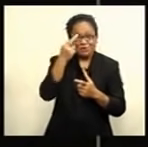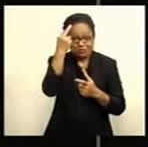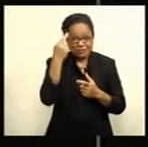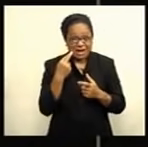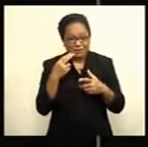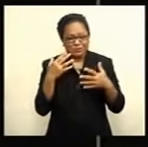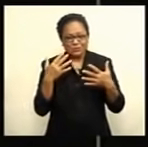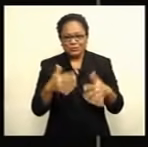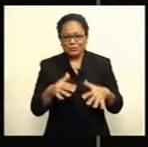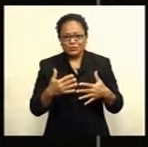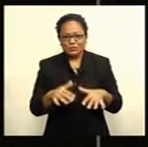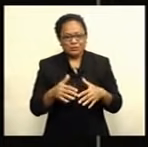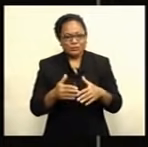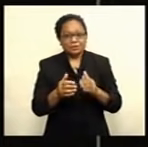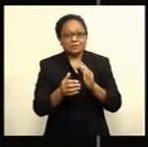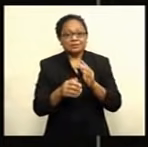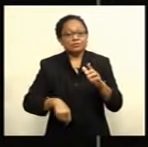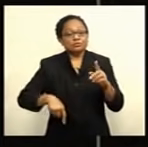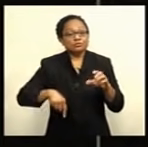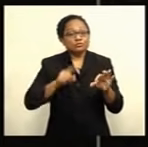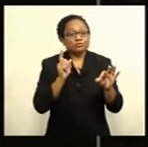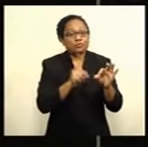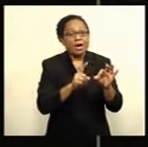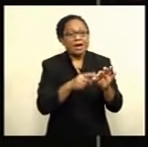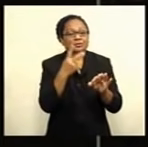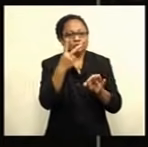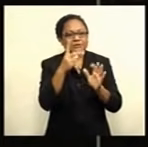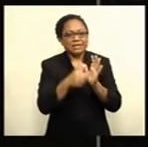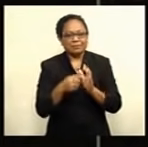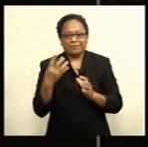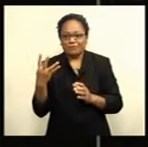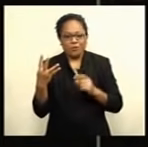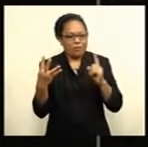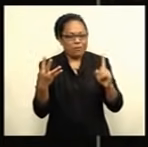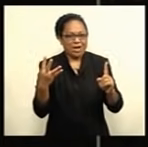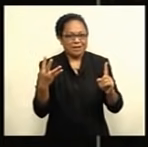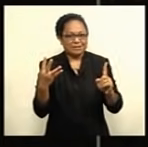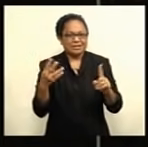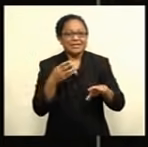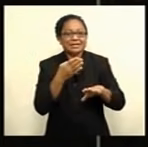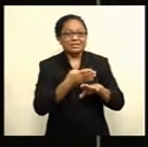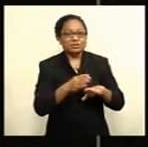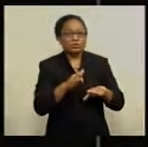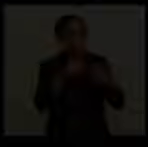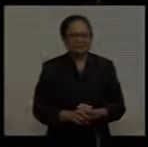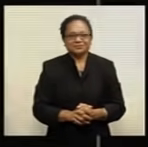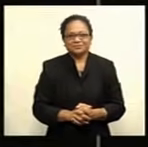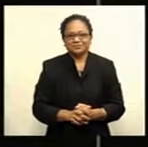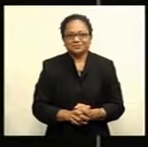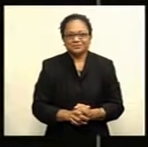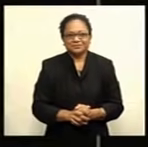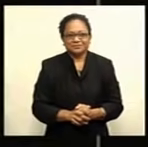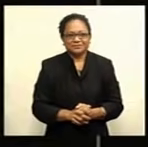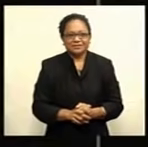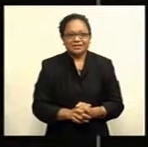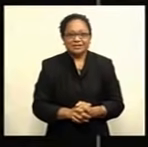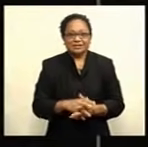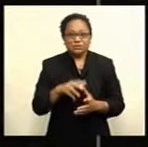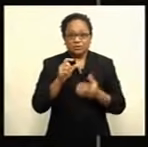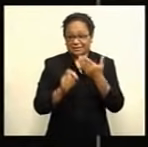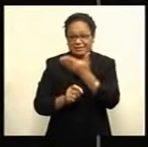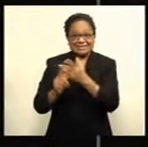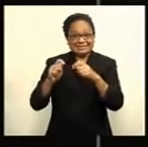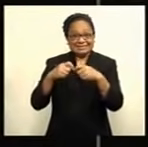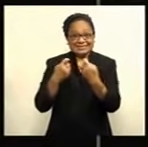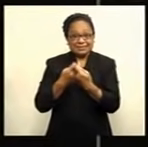presence felt, scoring a double in the side's 4-1 win over Newcastle United today. Chelsea striker